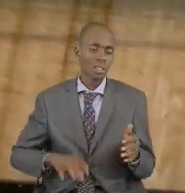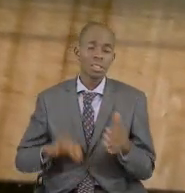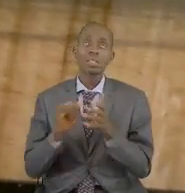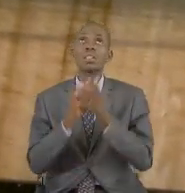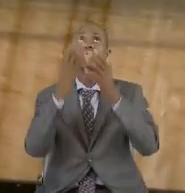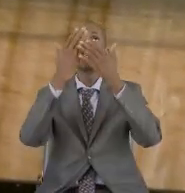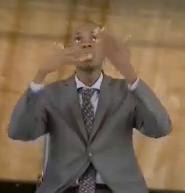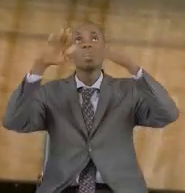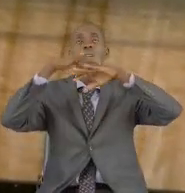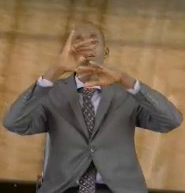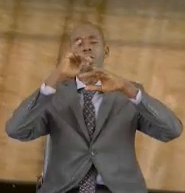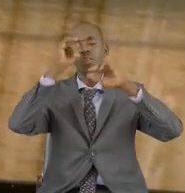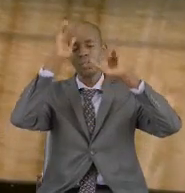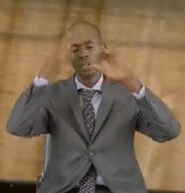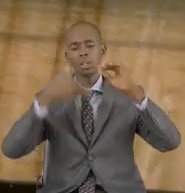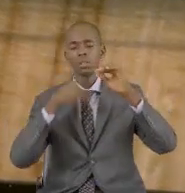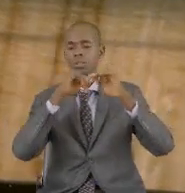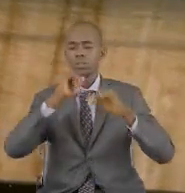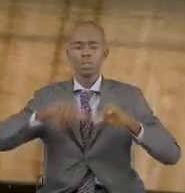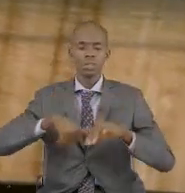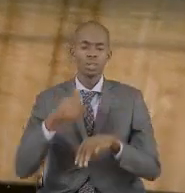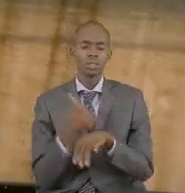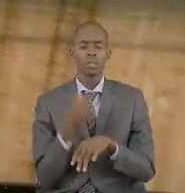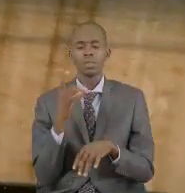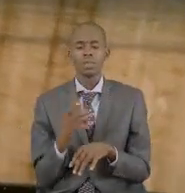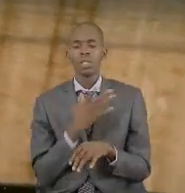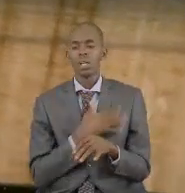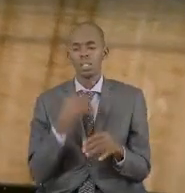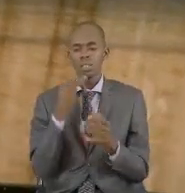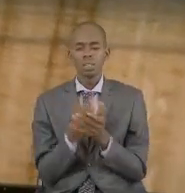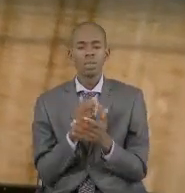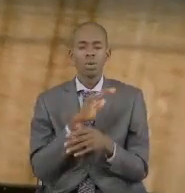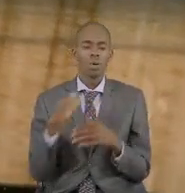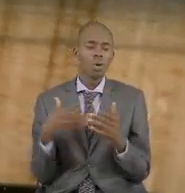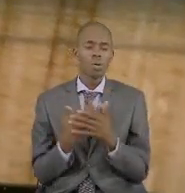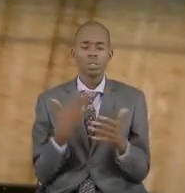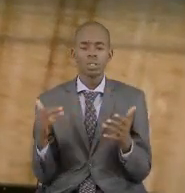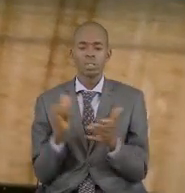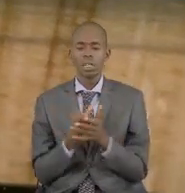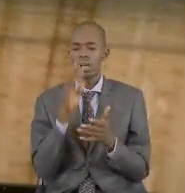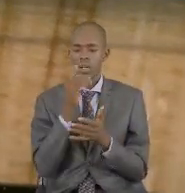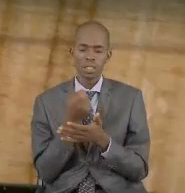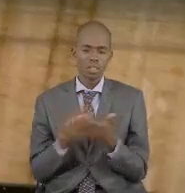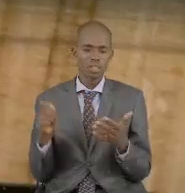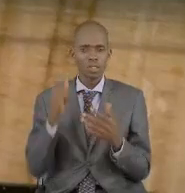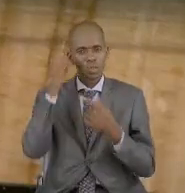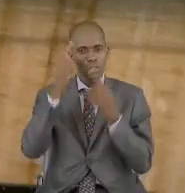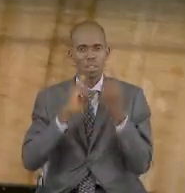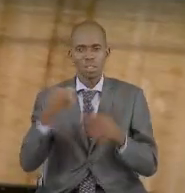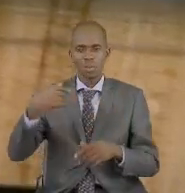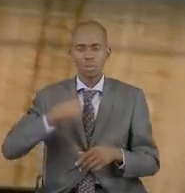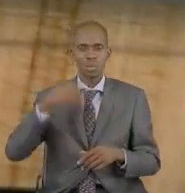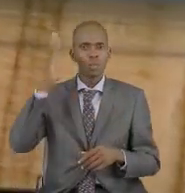not ordained. And he said, all things that are written concerning me will be fulfilled.